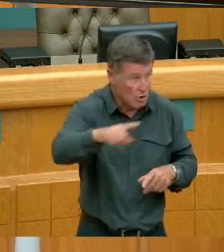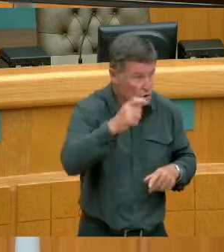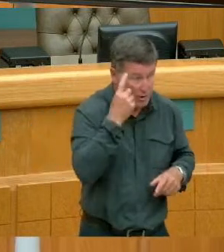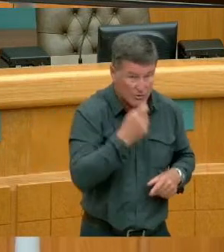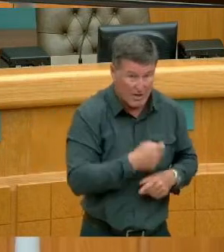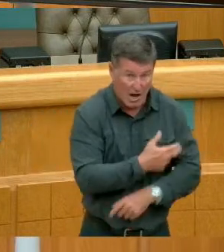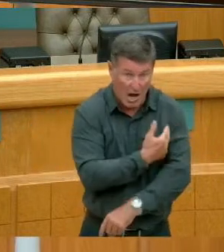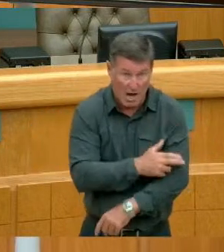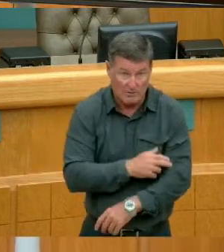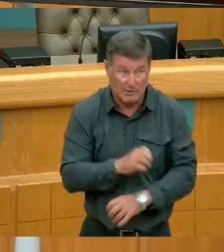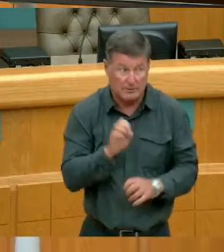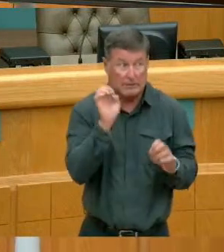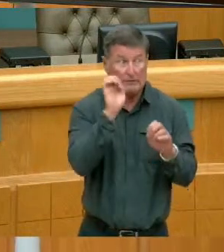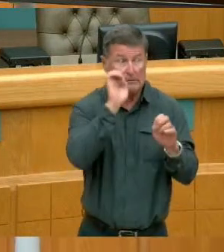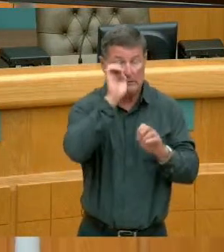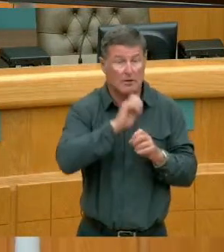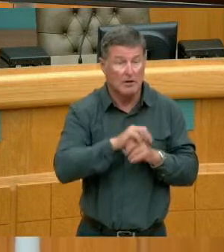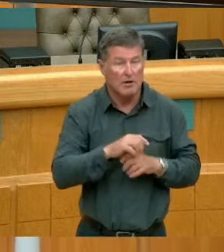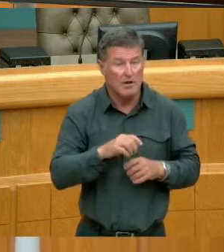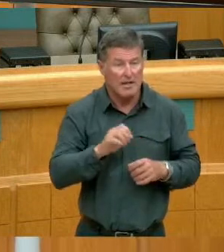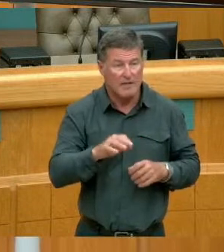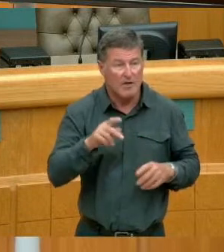can reverse this trend.